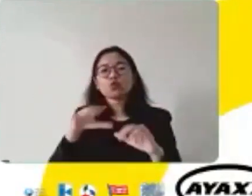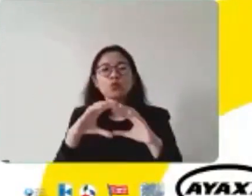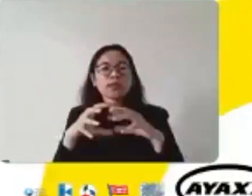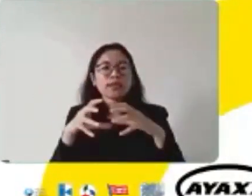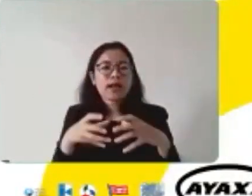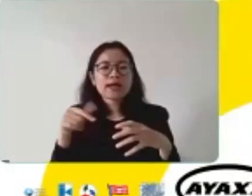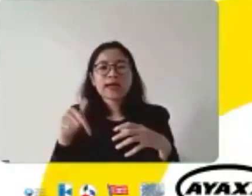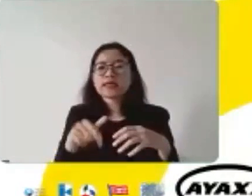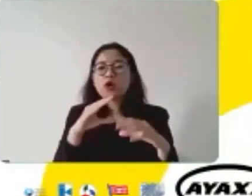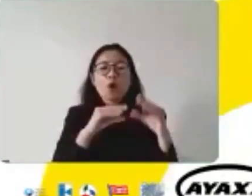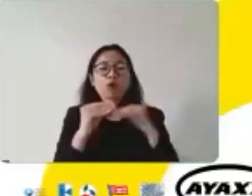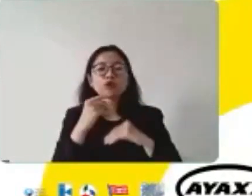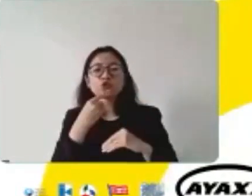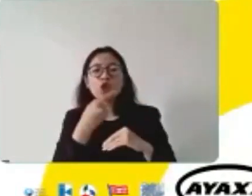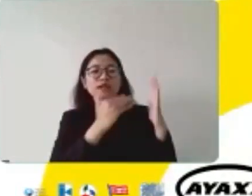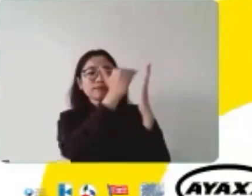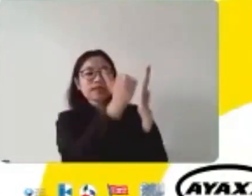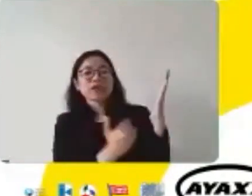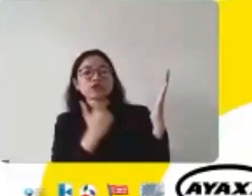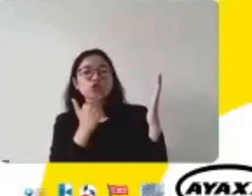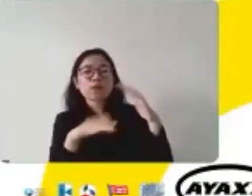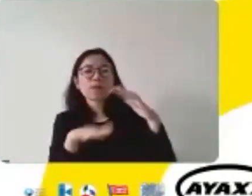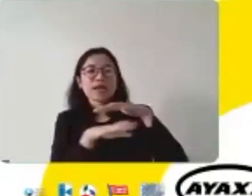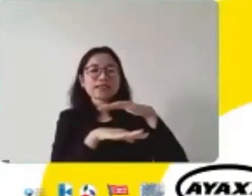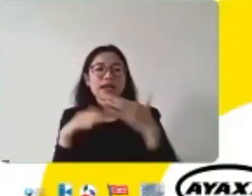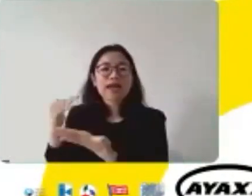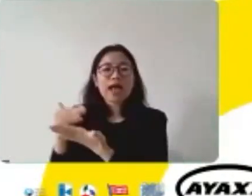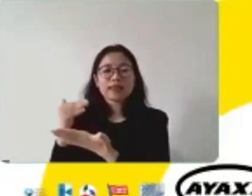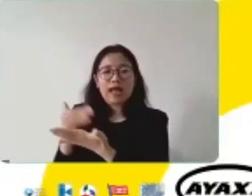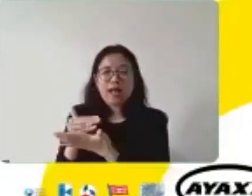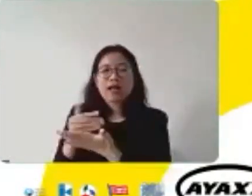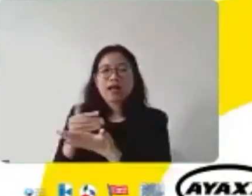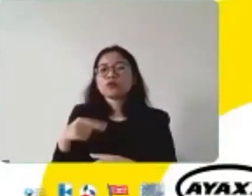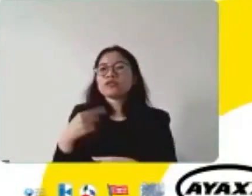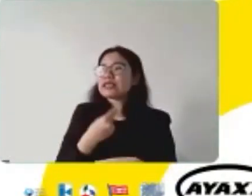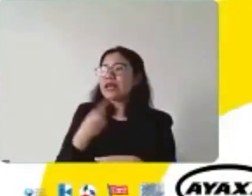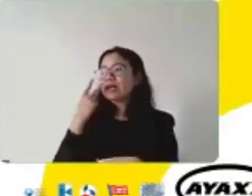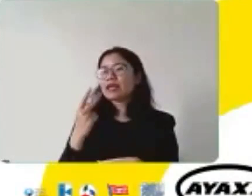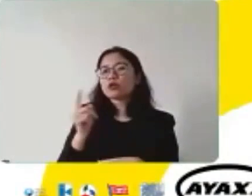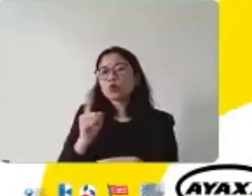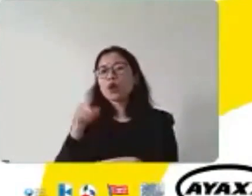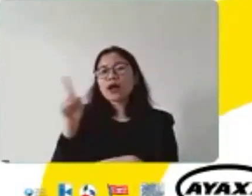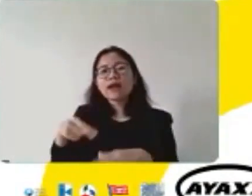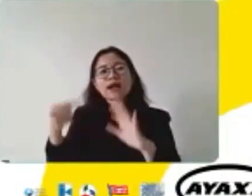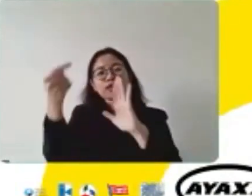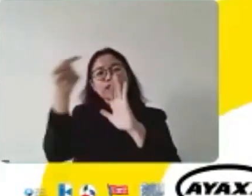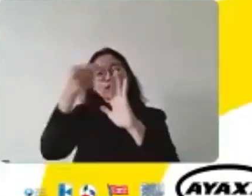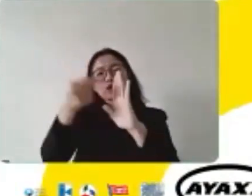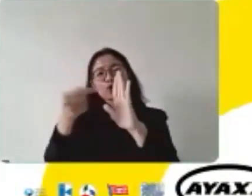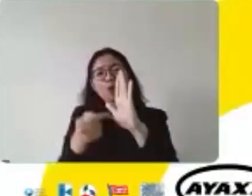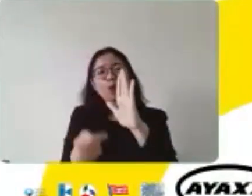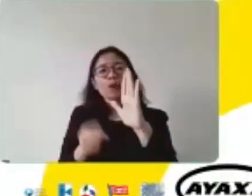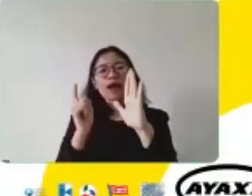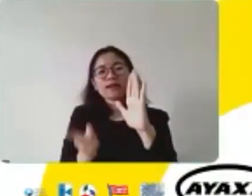on children's climate and environmental health indicators, because we know that governments need data in order to drive,